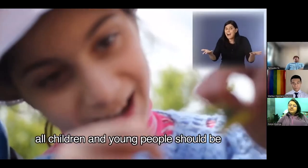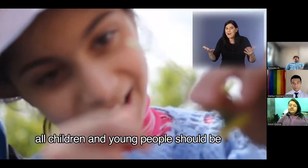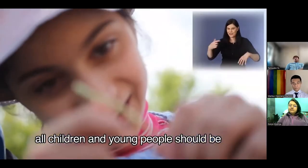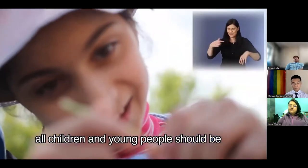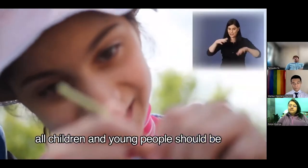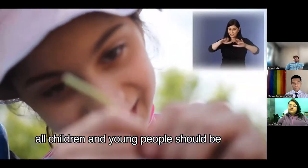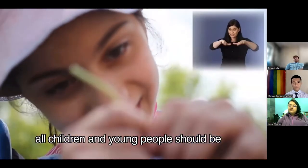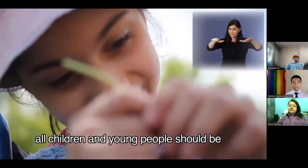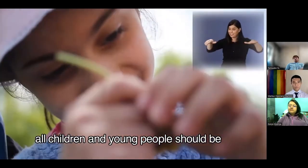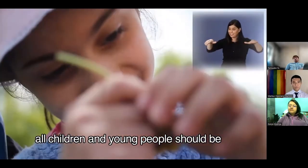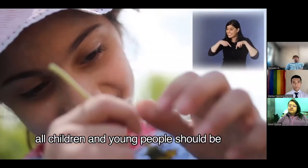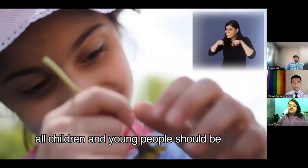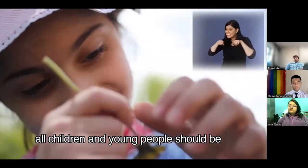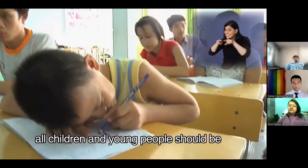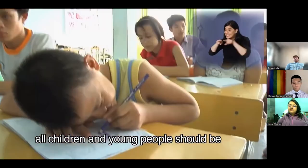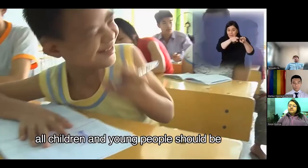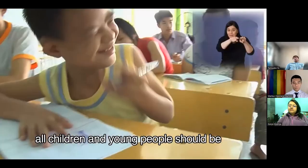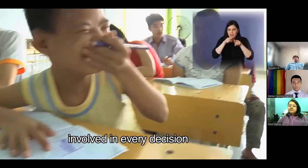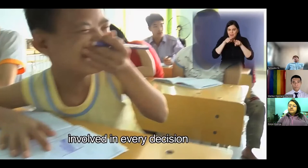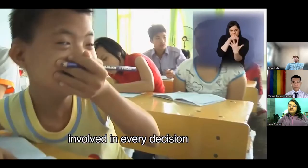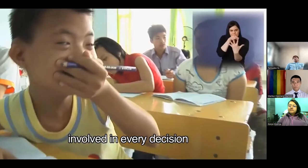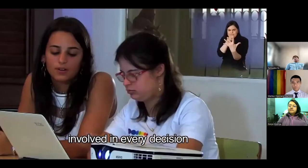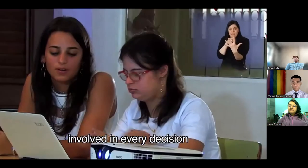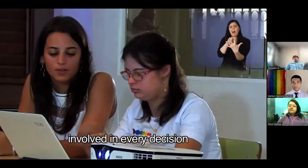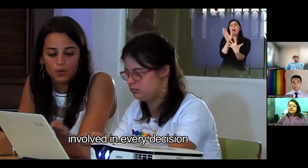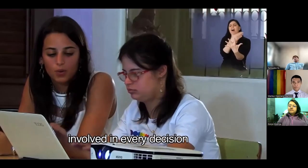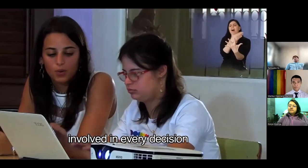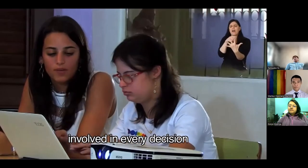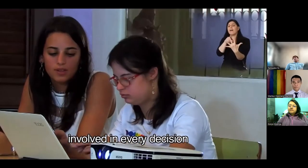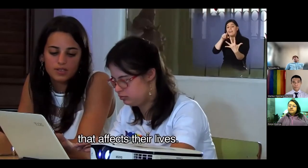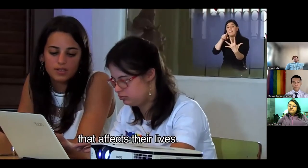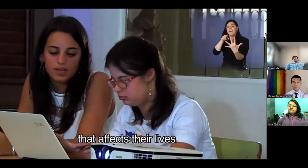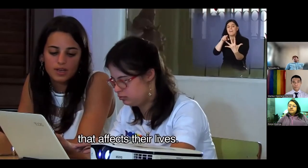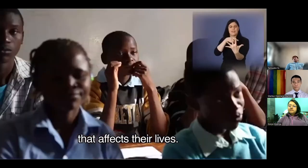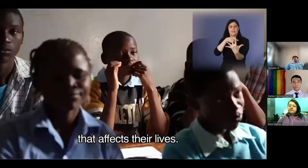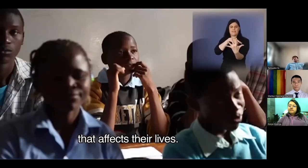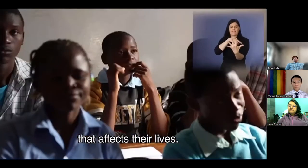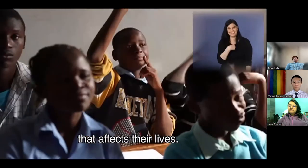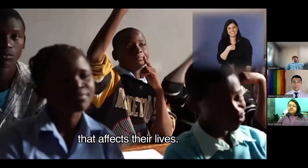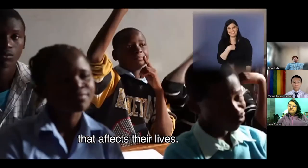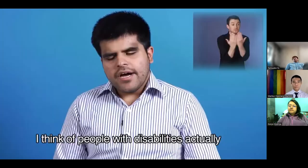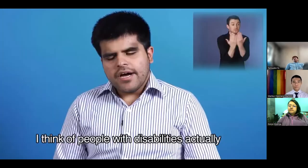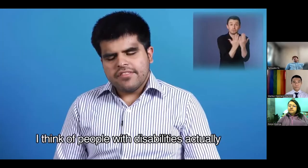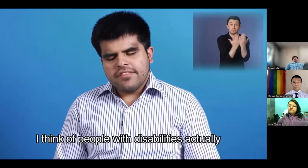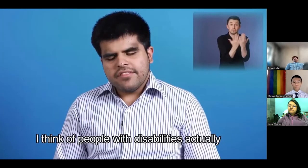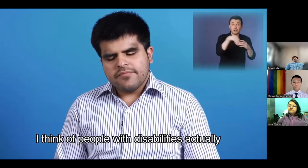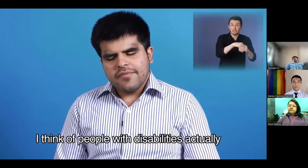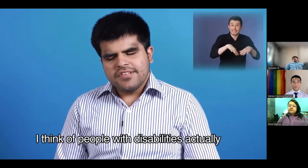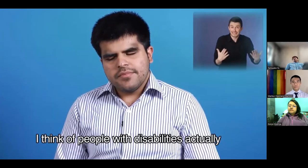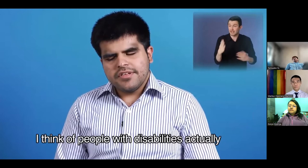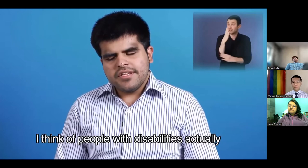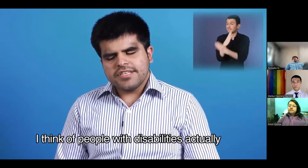should be involved in every decision that affects their lives. I think of people with disabilities